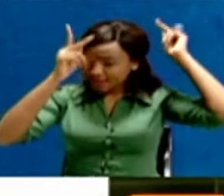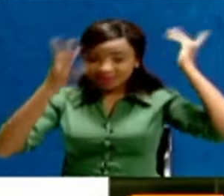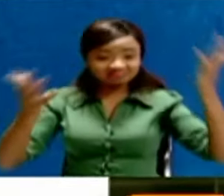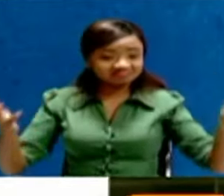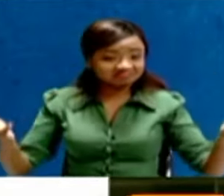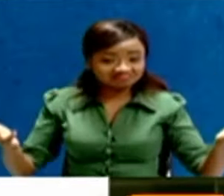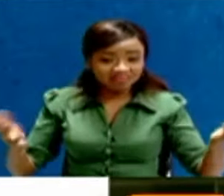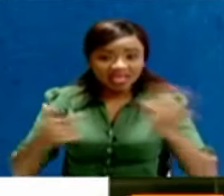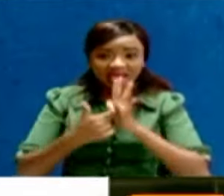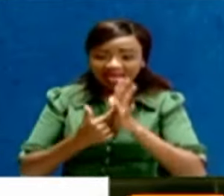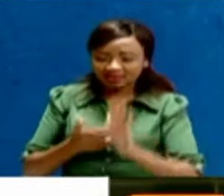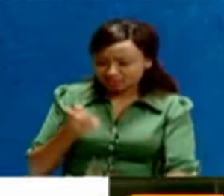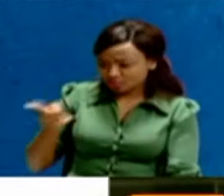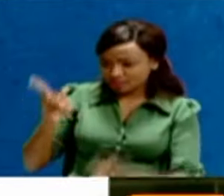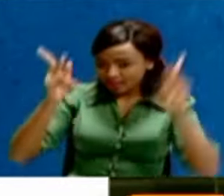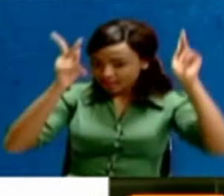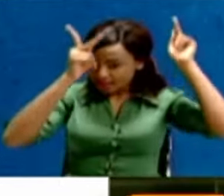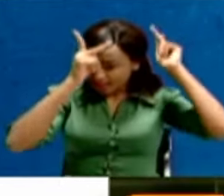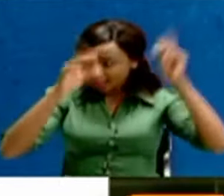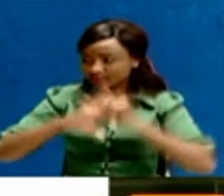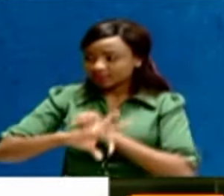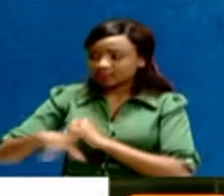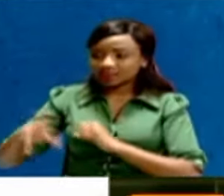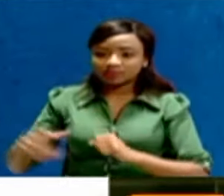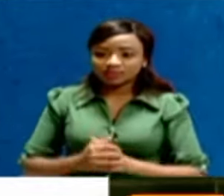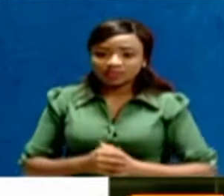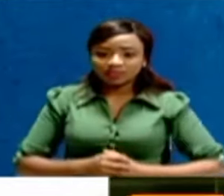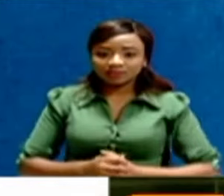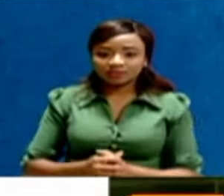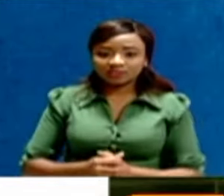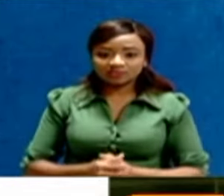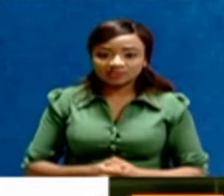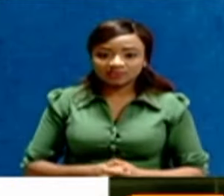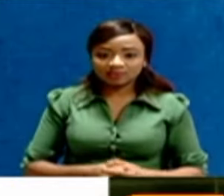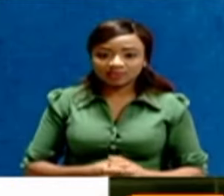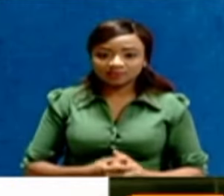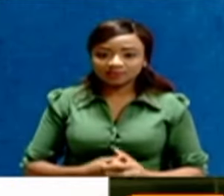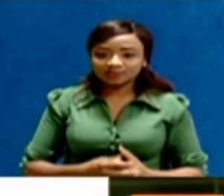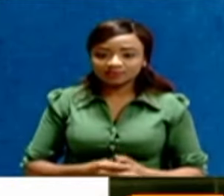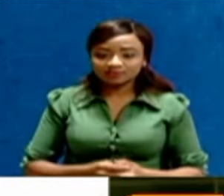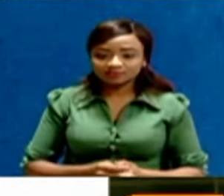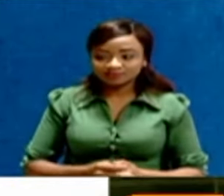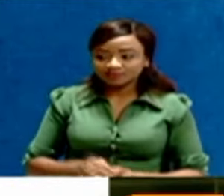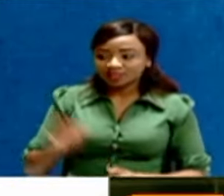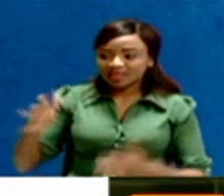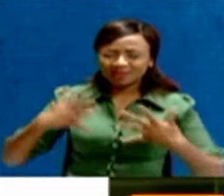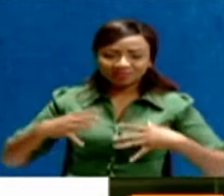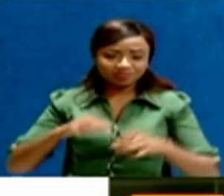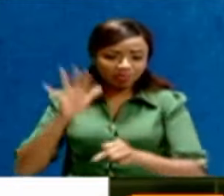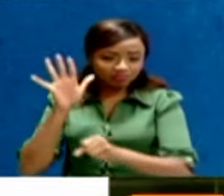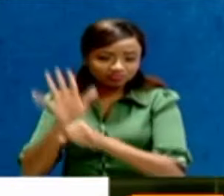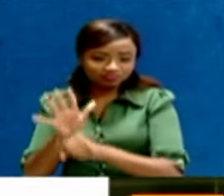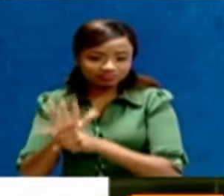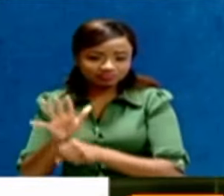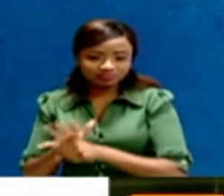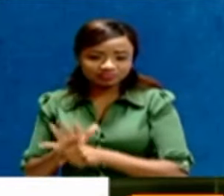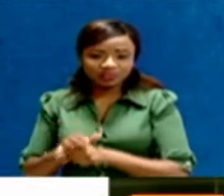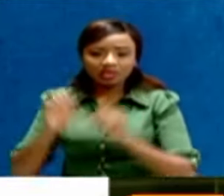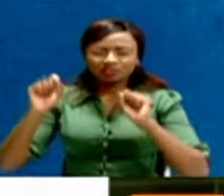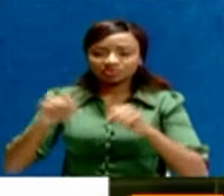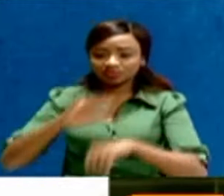the way, a good example is Kakamega County. It is a huge county with a huge population. It gets about an allocation of